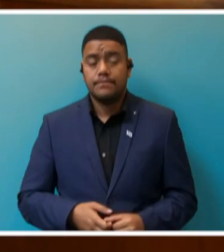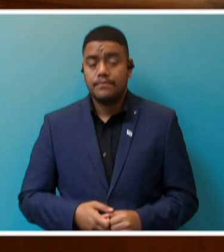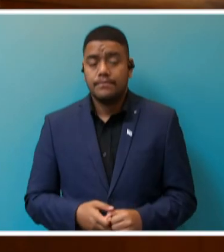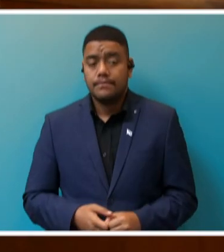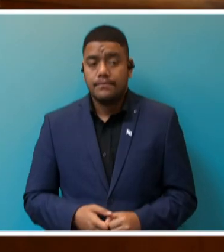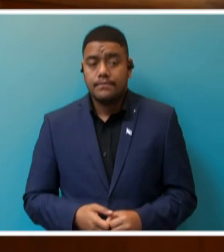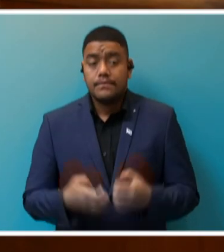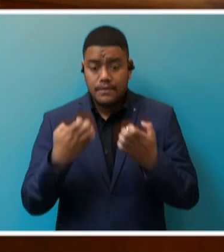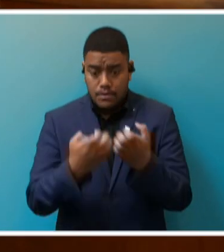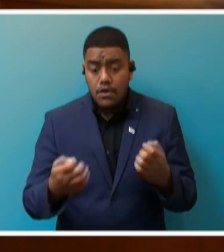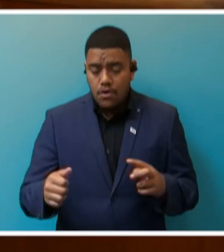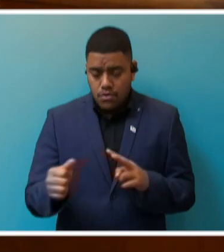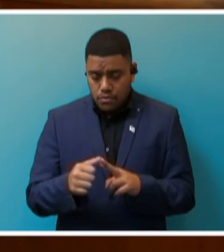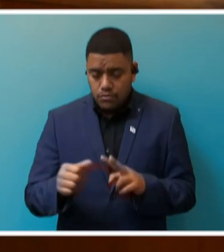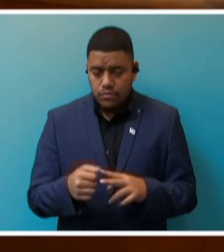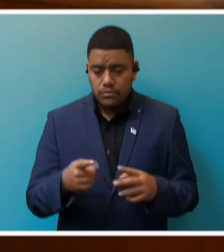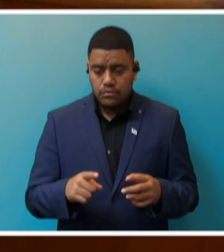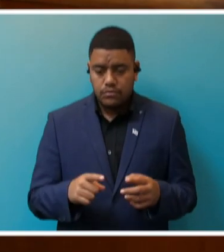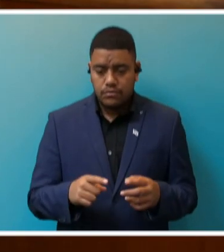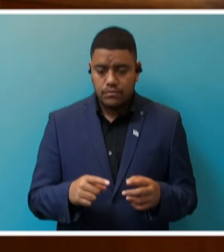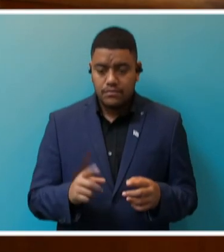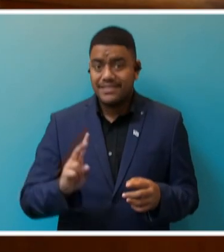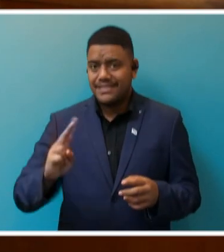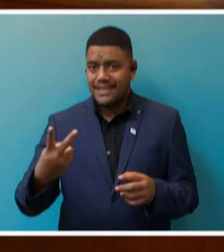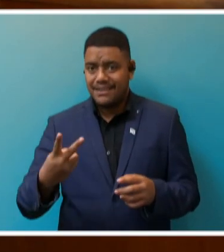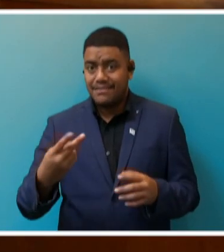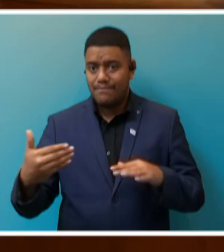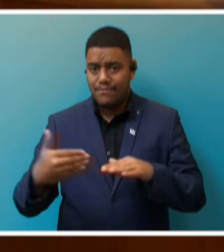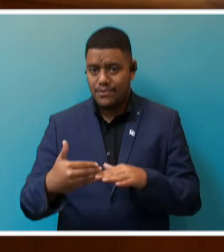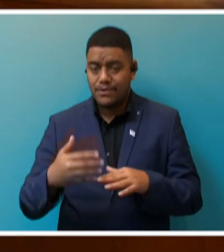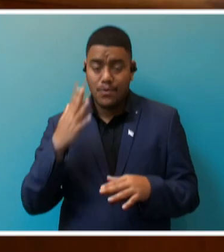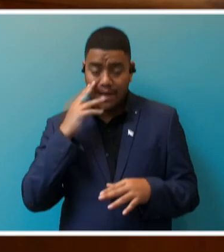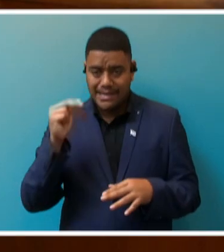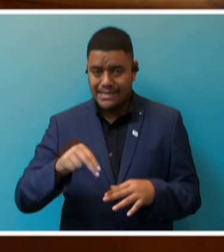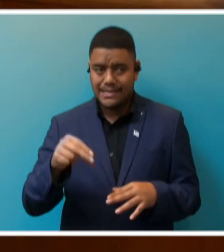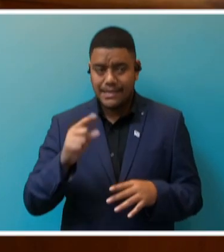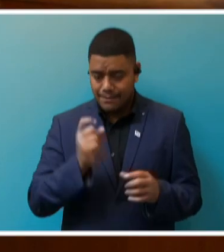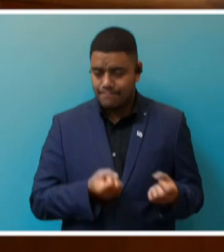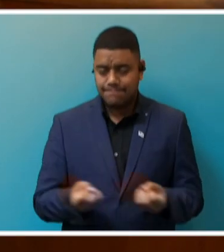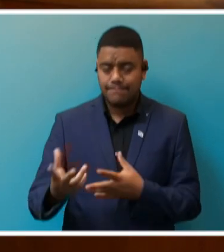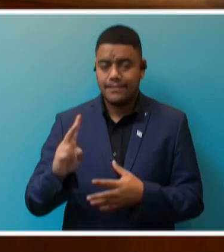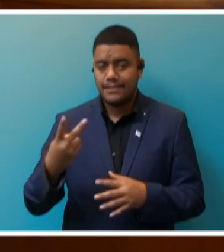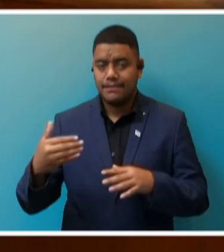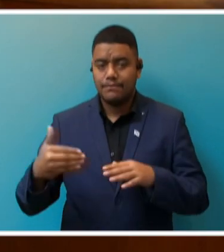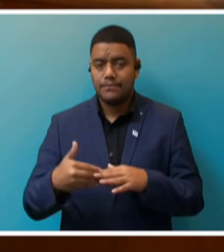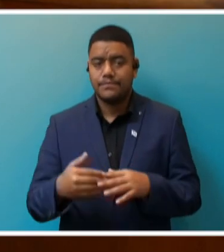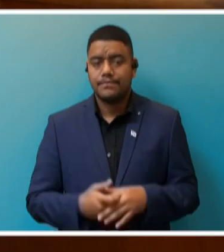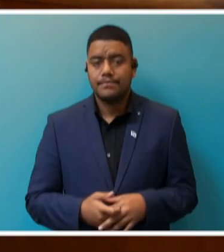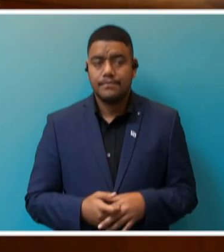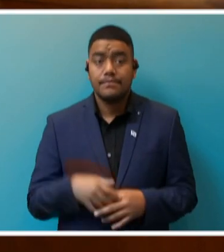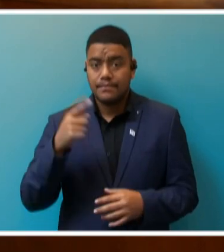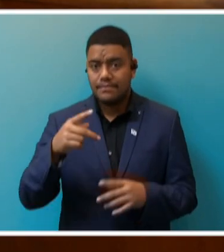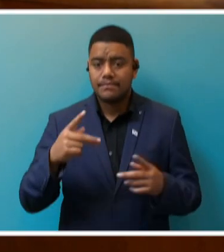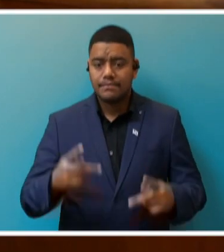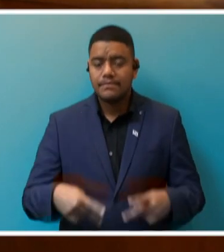equipment may also be deployed to secondary ports where necessary. The Speaker, sir, the progress on